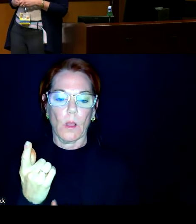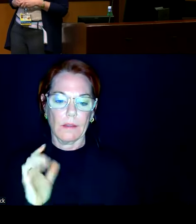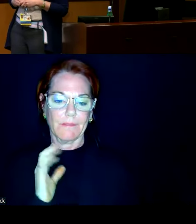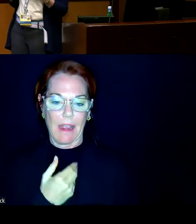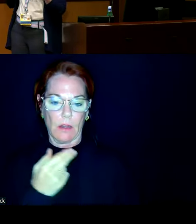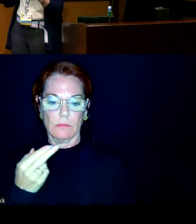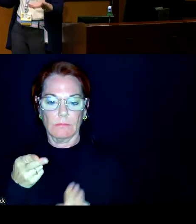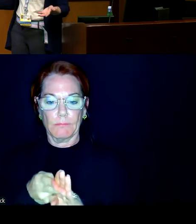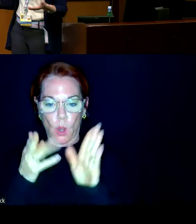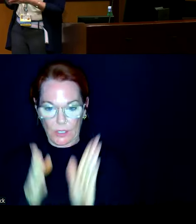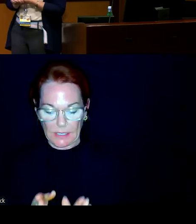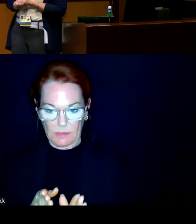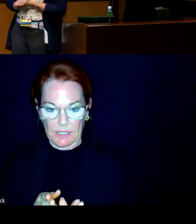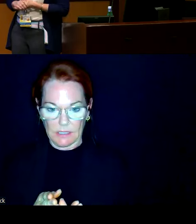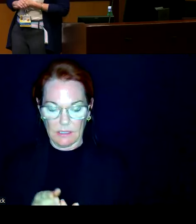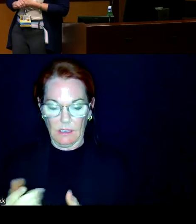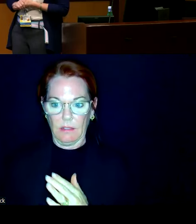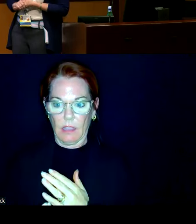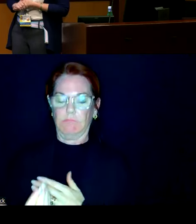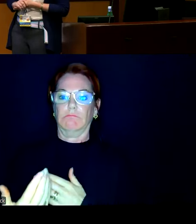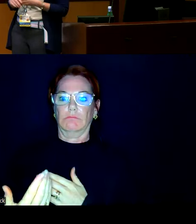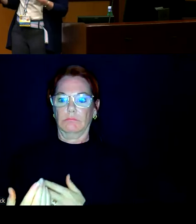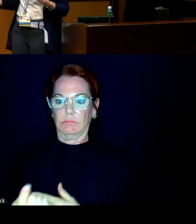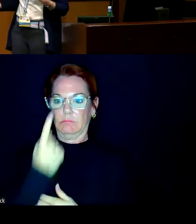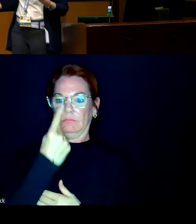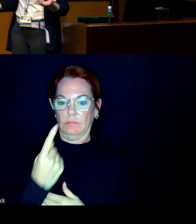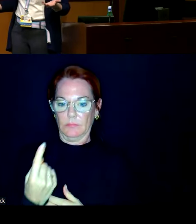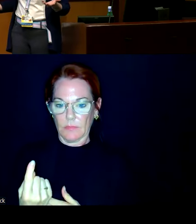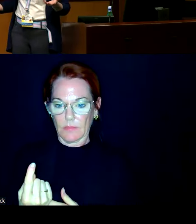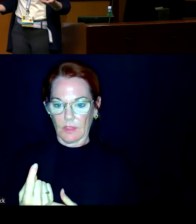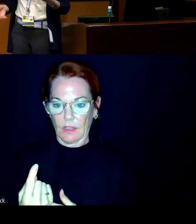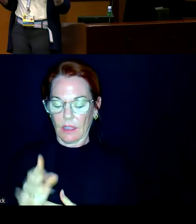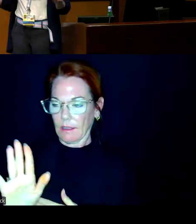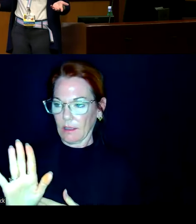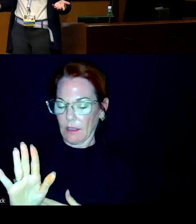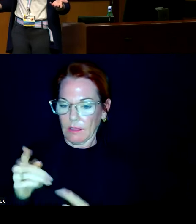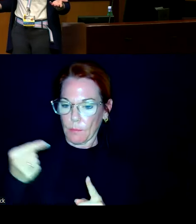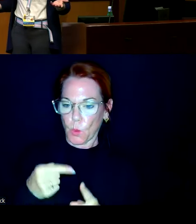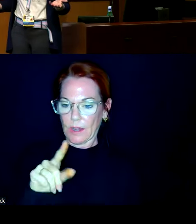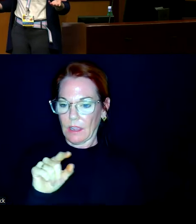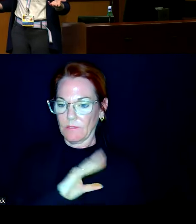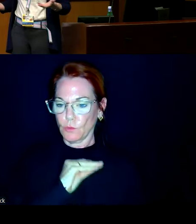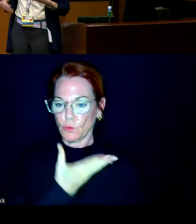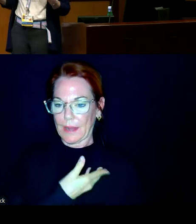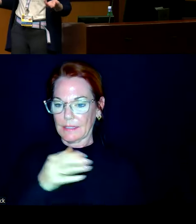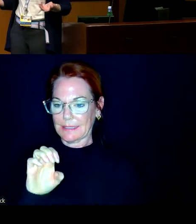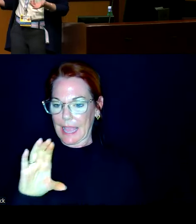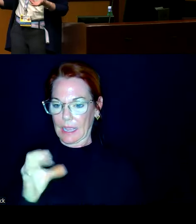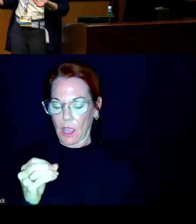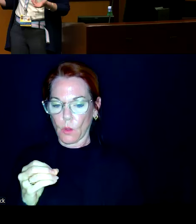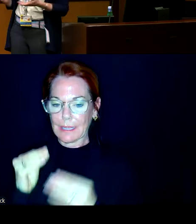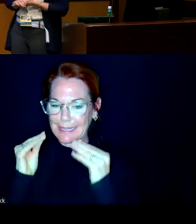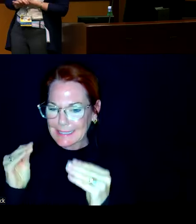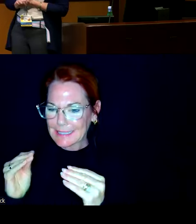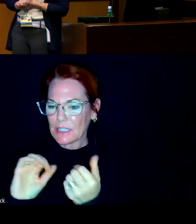schools to enforce our ideology on folks, when really the whole point of the trans echo is to teach providers across the region how to work with